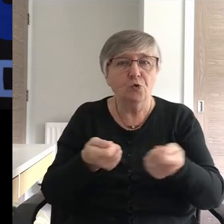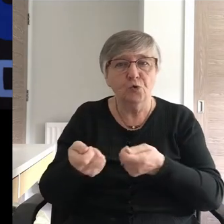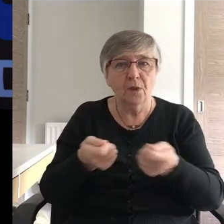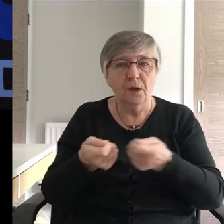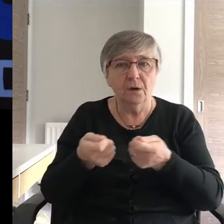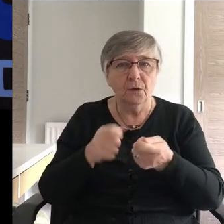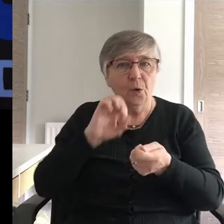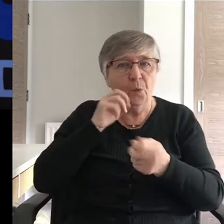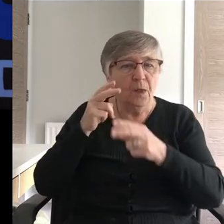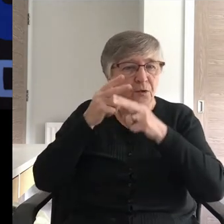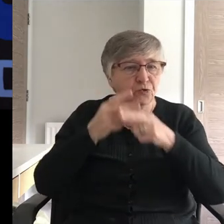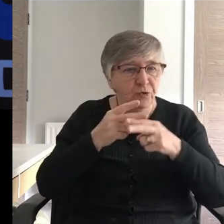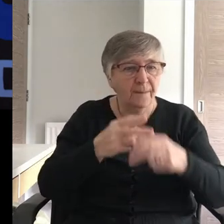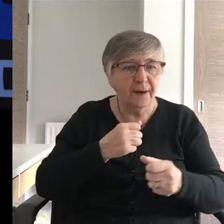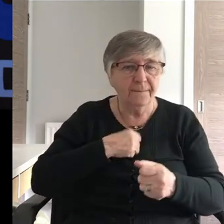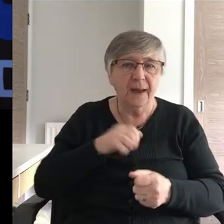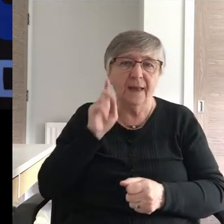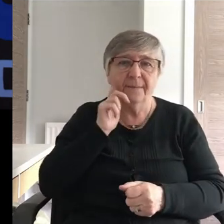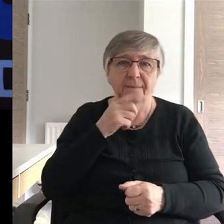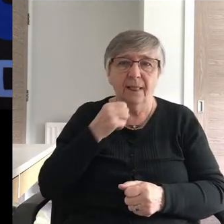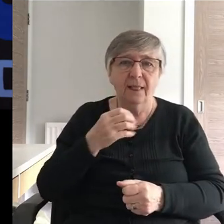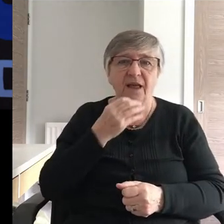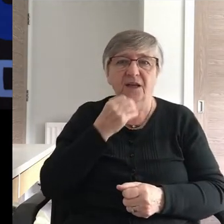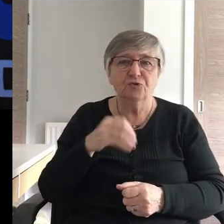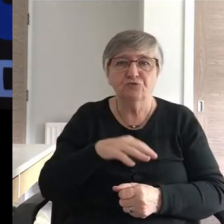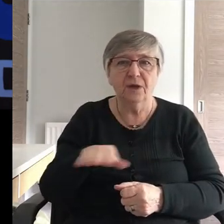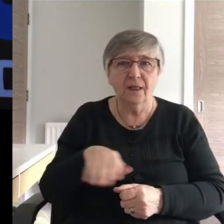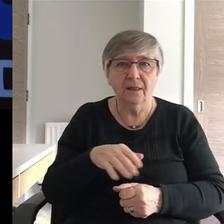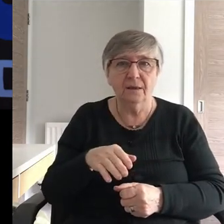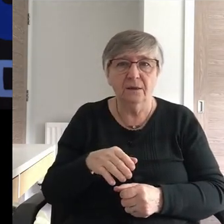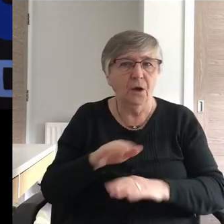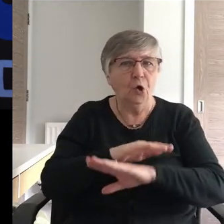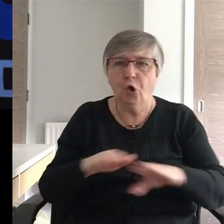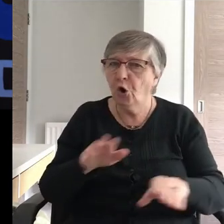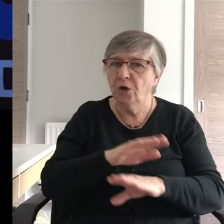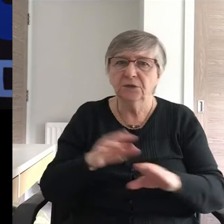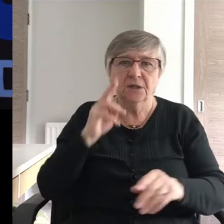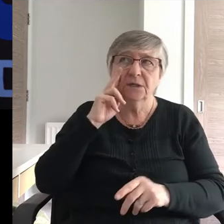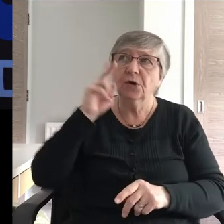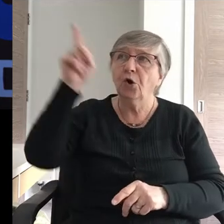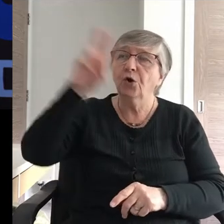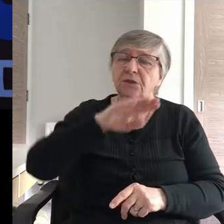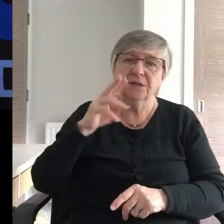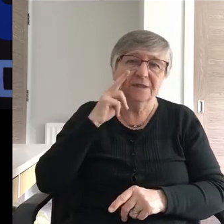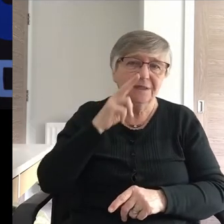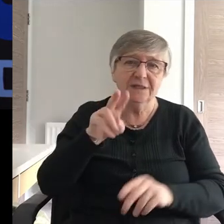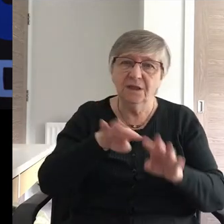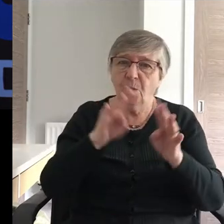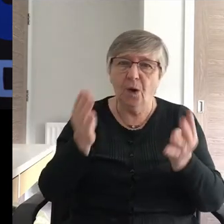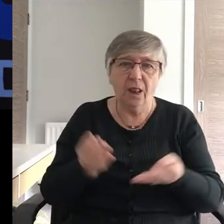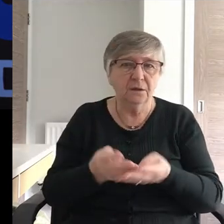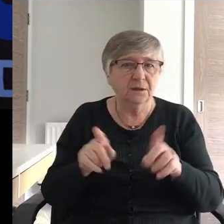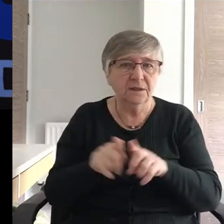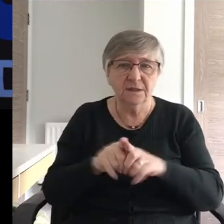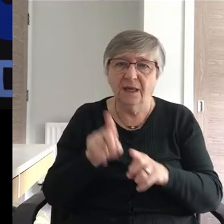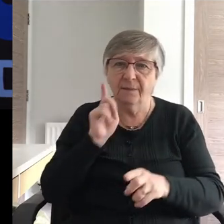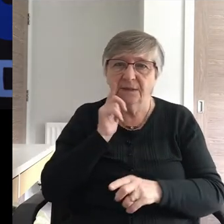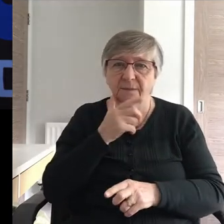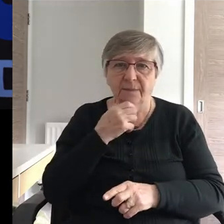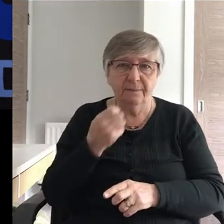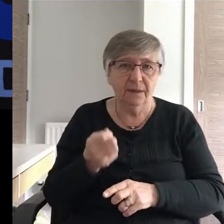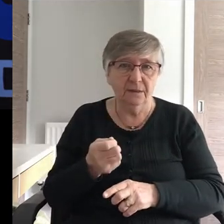will shepherd my people Israel." God does not see the world as people see it. Once again,